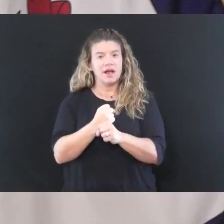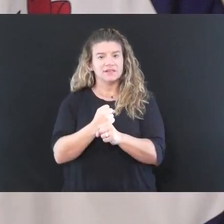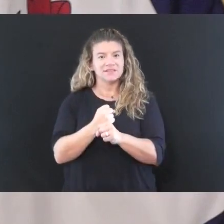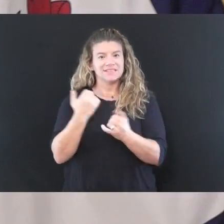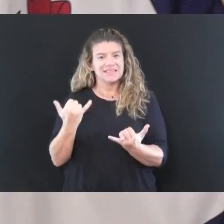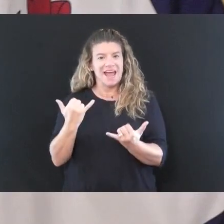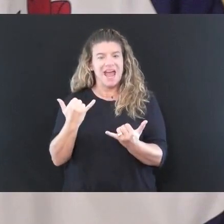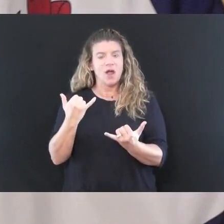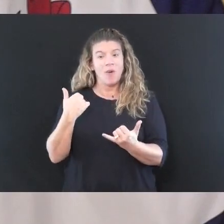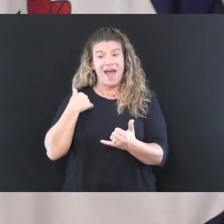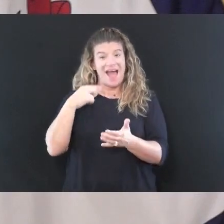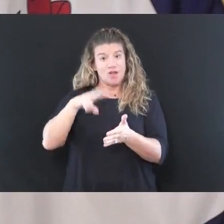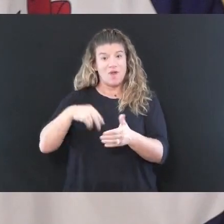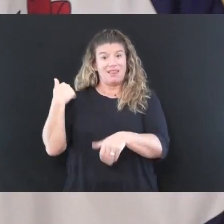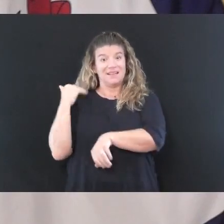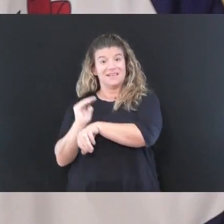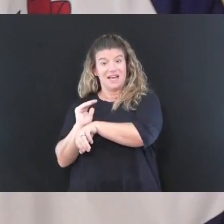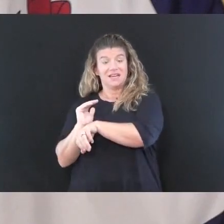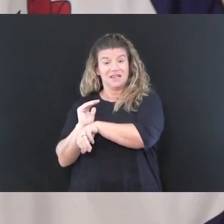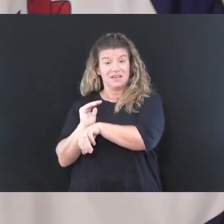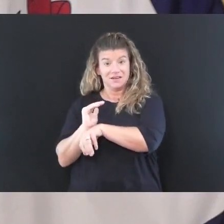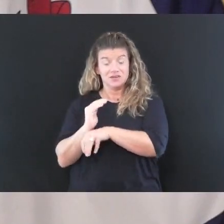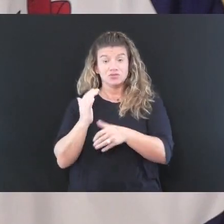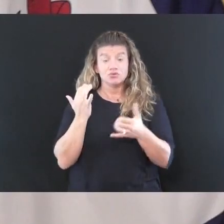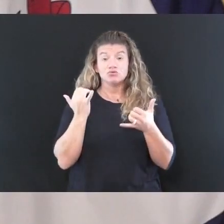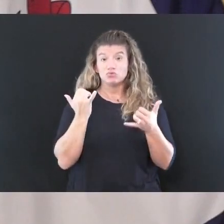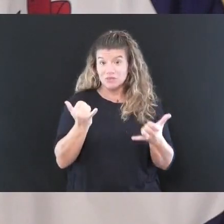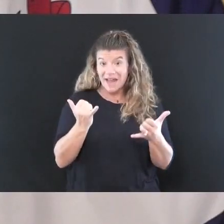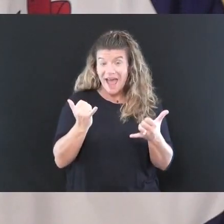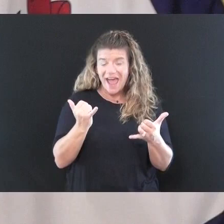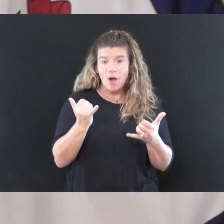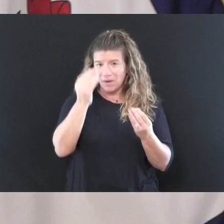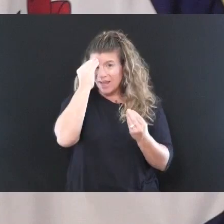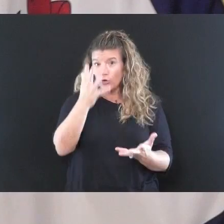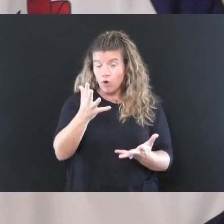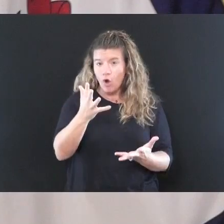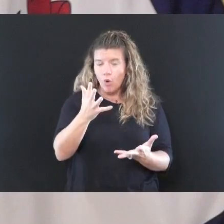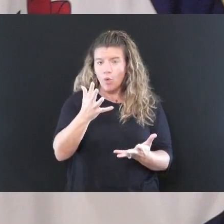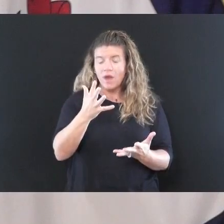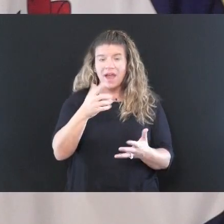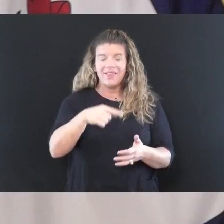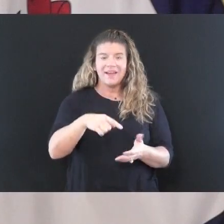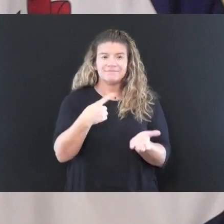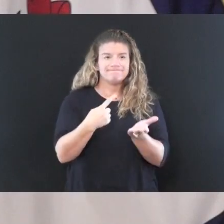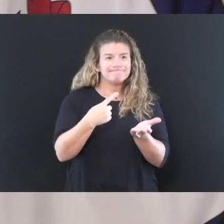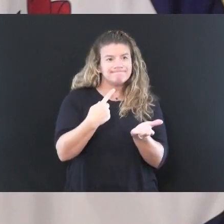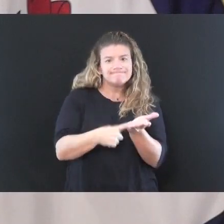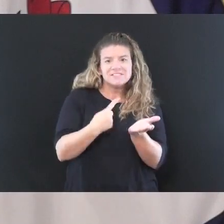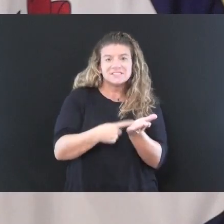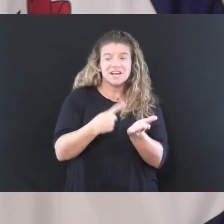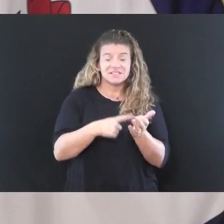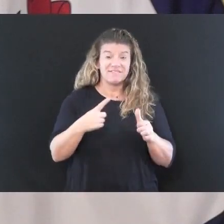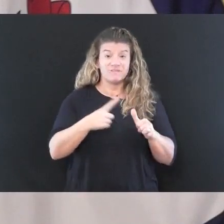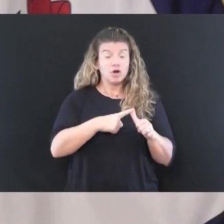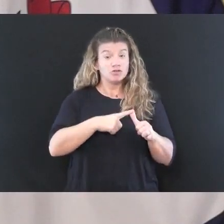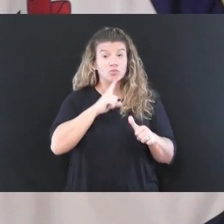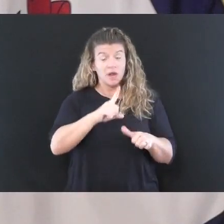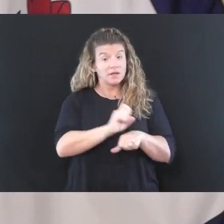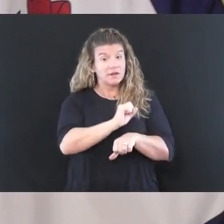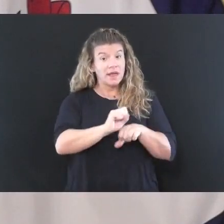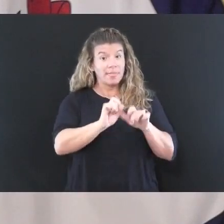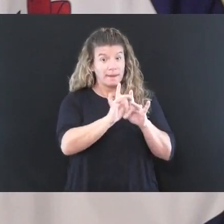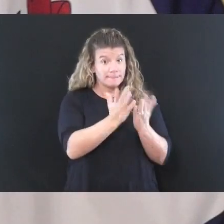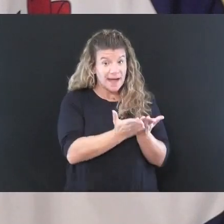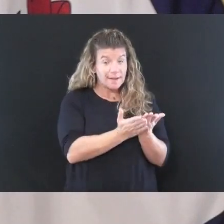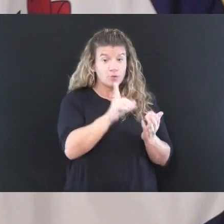night, it talked about that first and foremost we should consult the Bible as our guide. And then